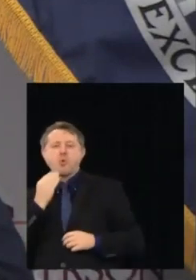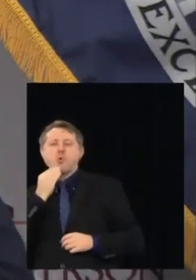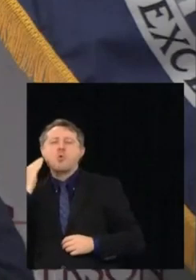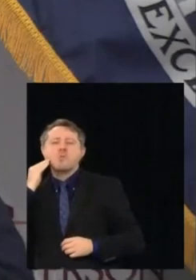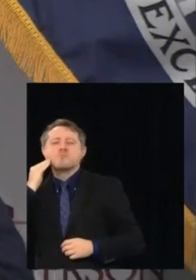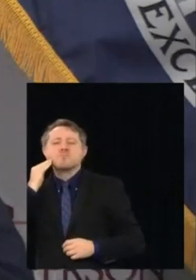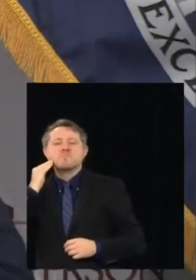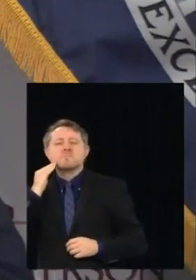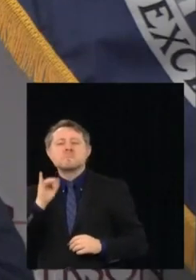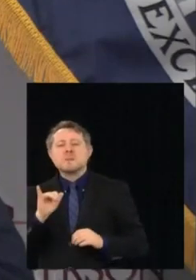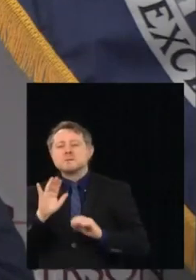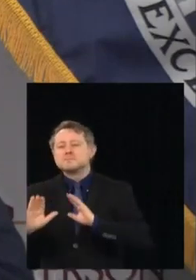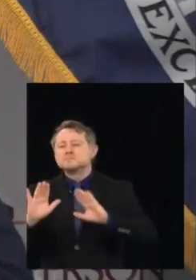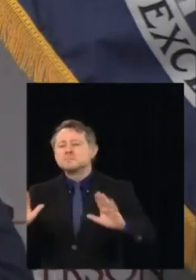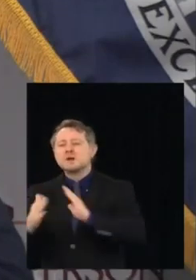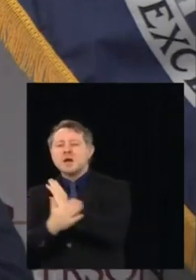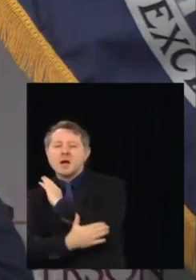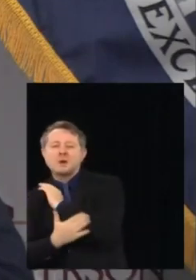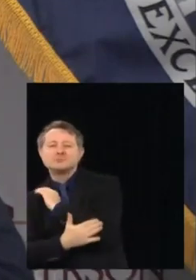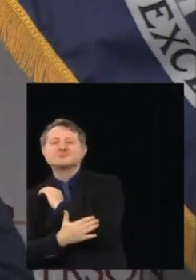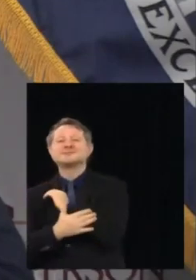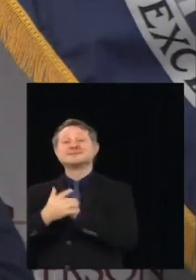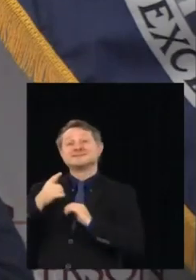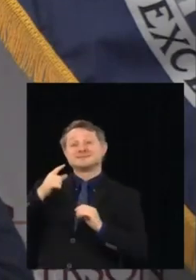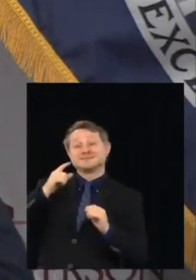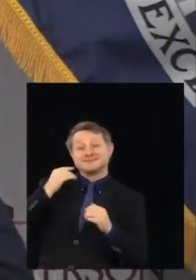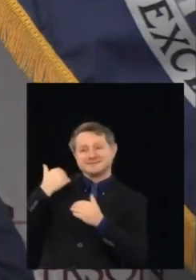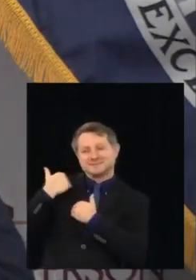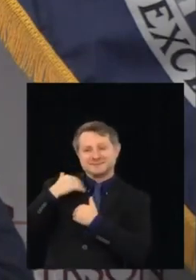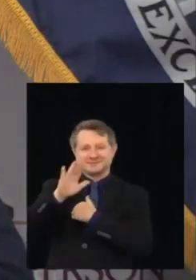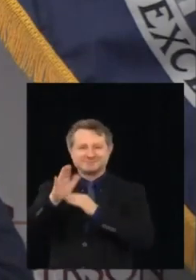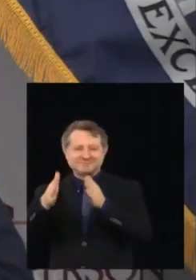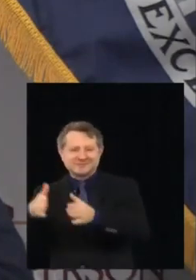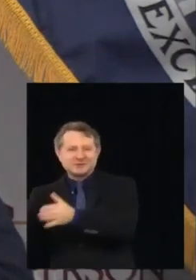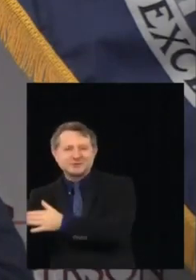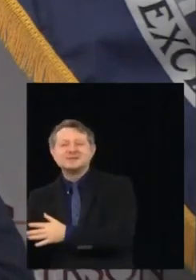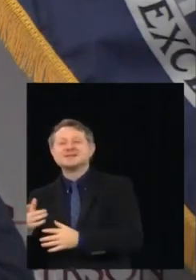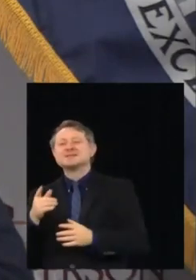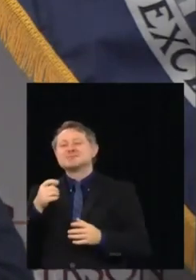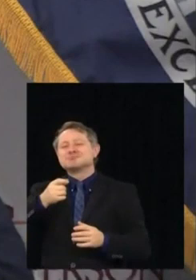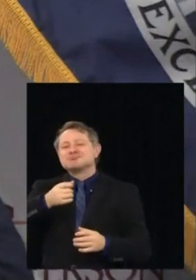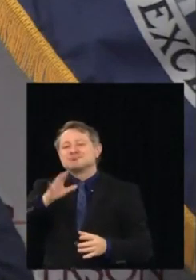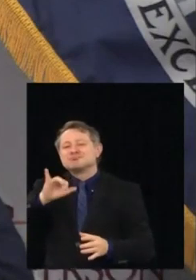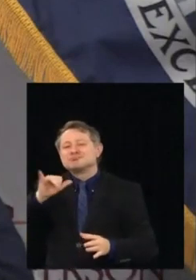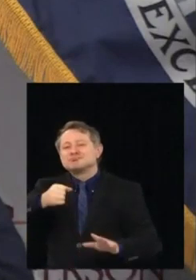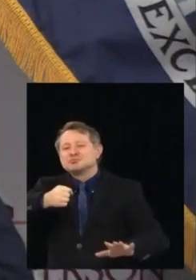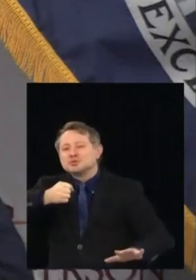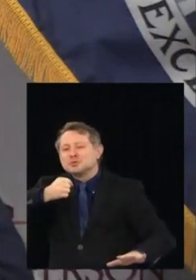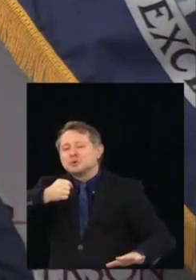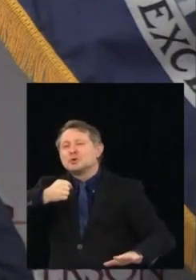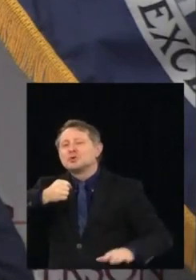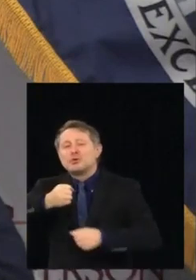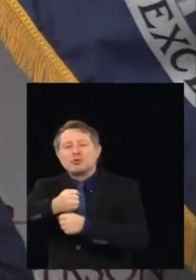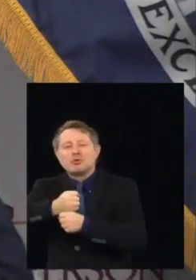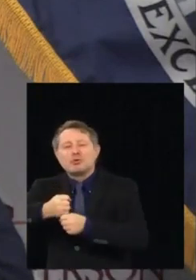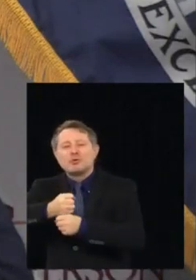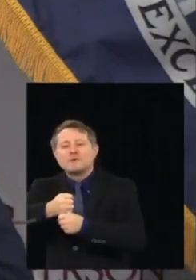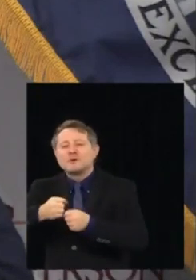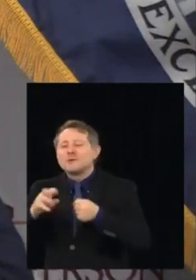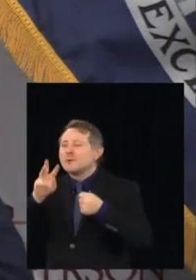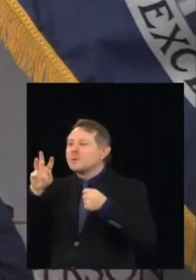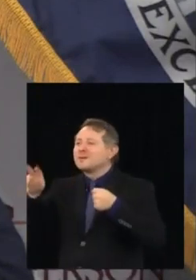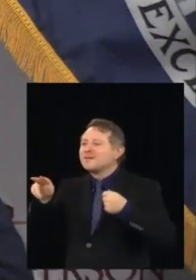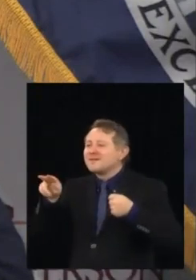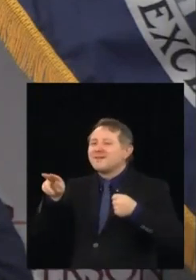county and every person. Wake up, have your coffee, go online, look at those numbers.